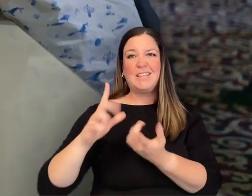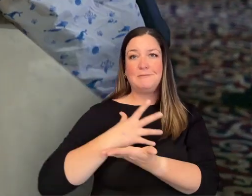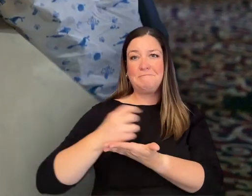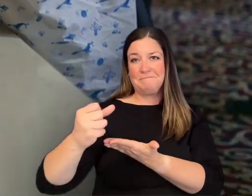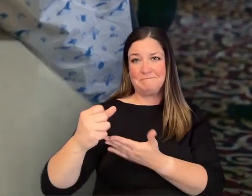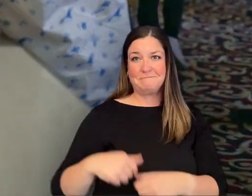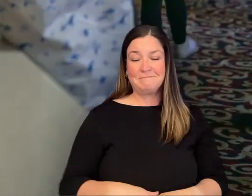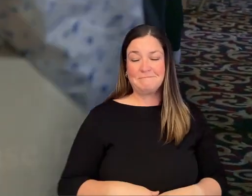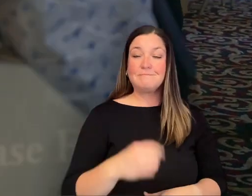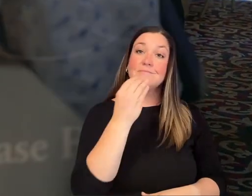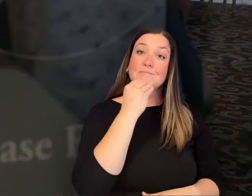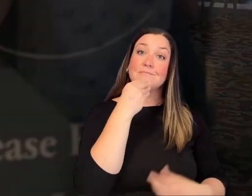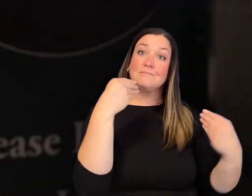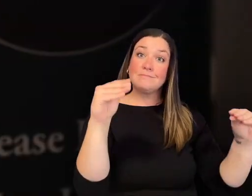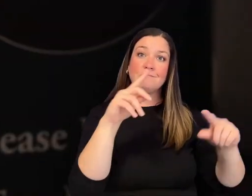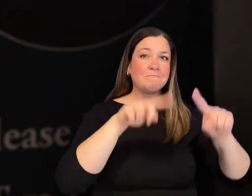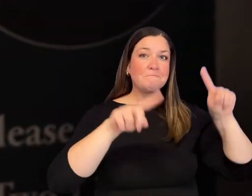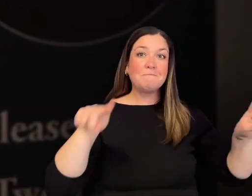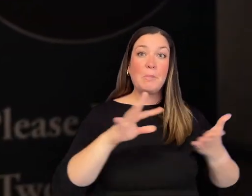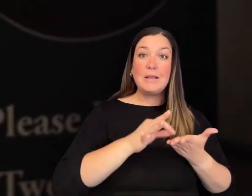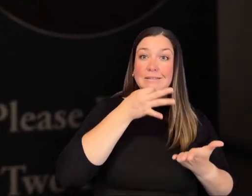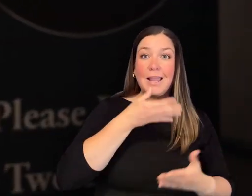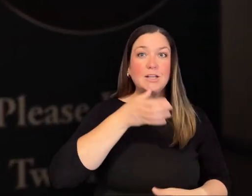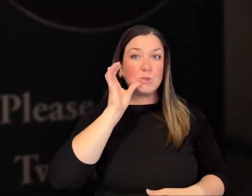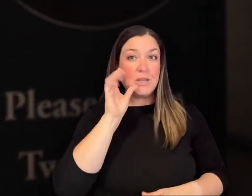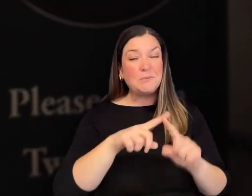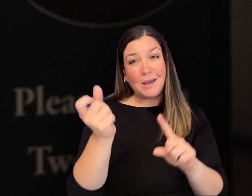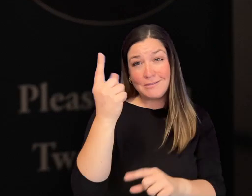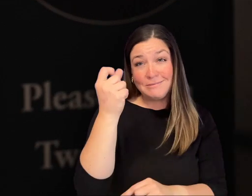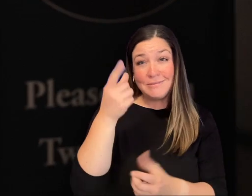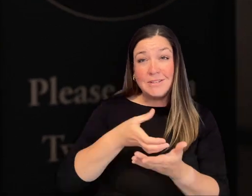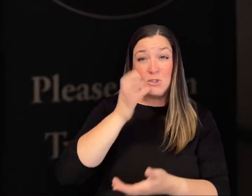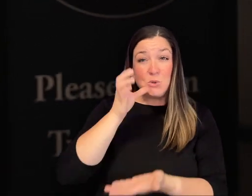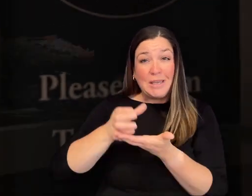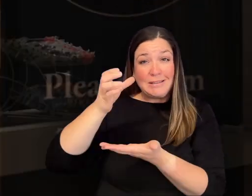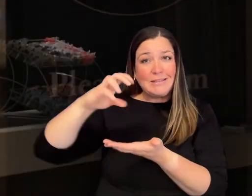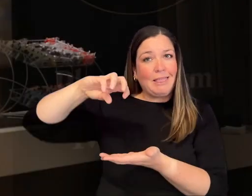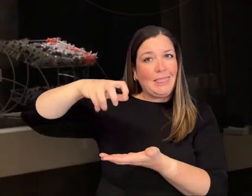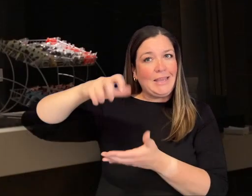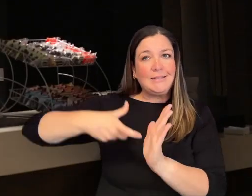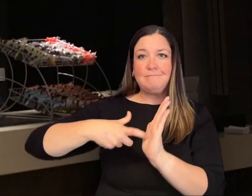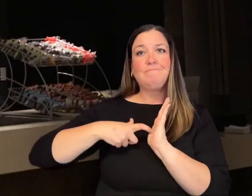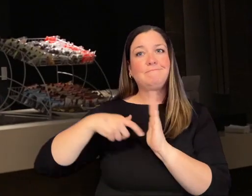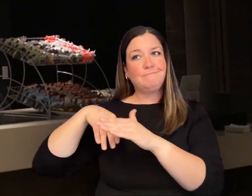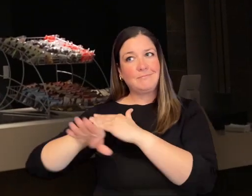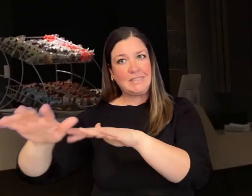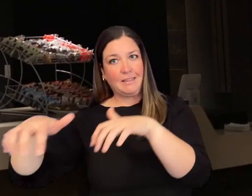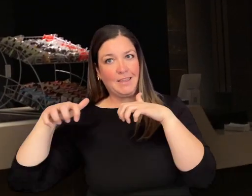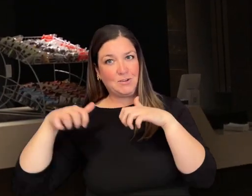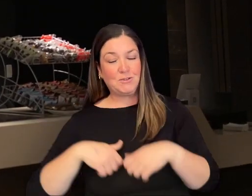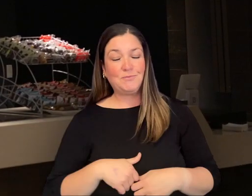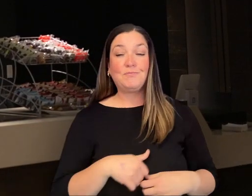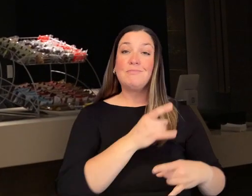basis. At concessions, you will find a variety of snacks and drinks, but please note that beverages must have a lid to go in